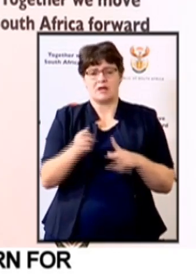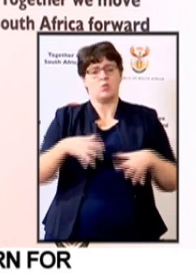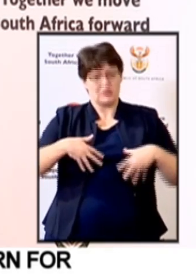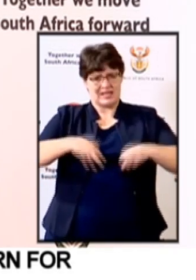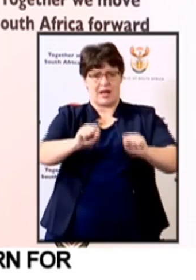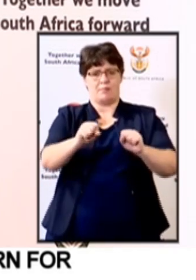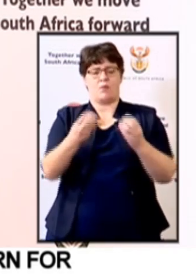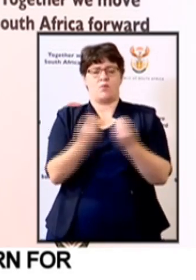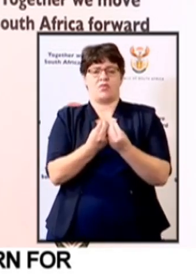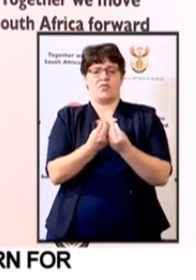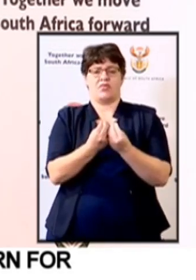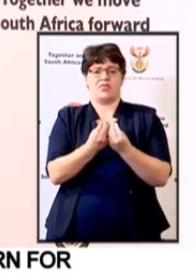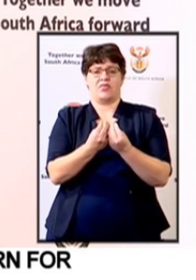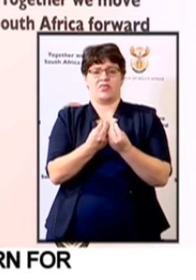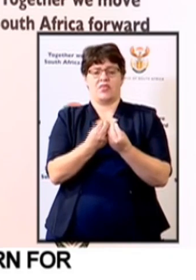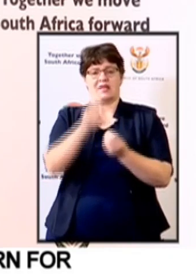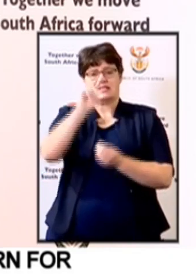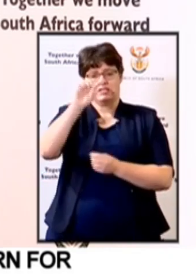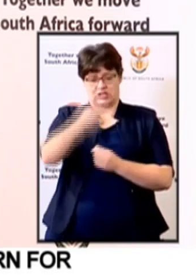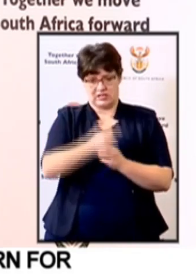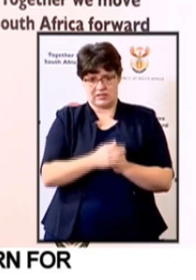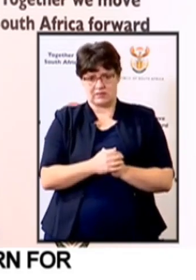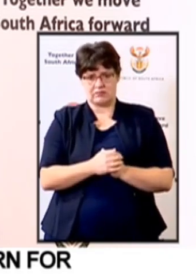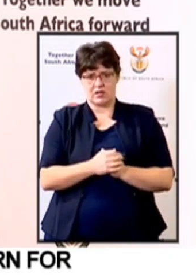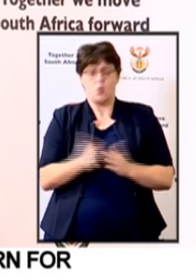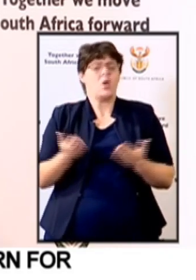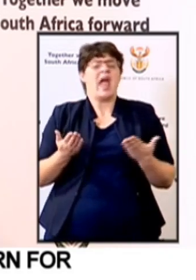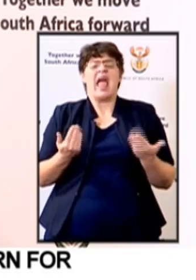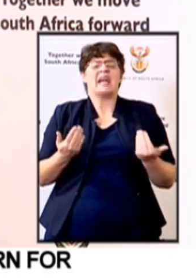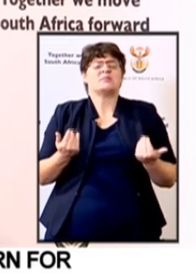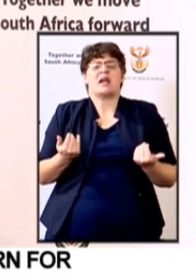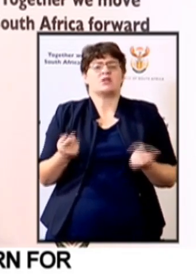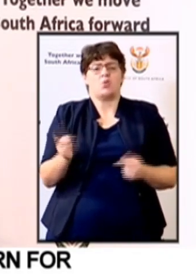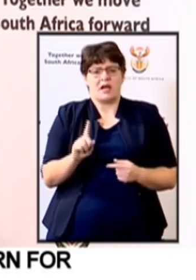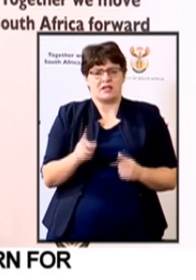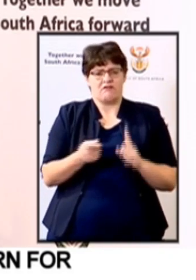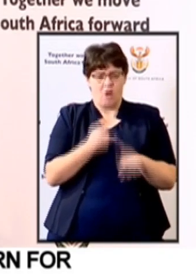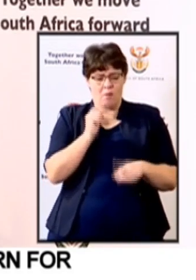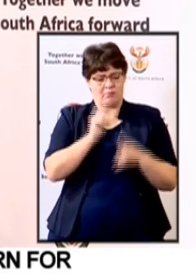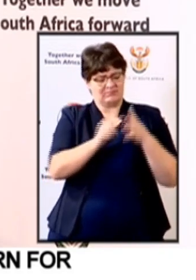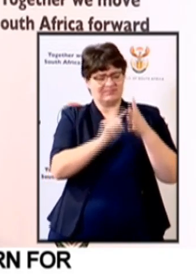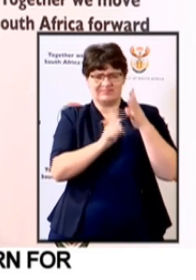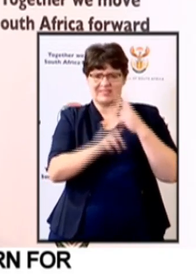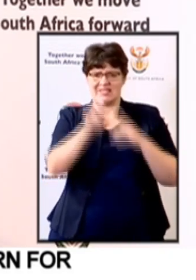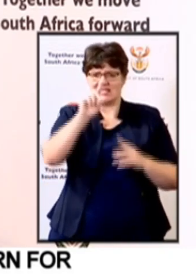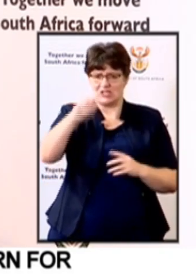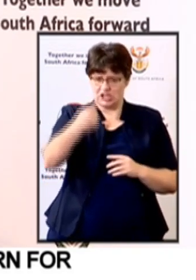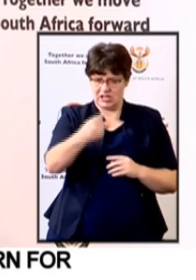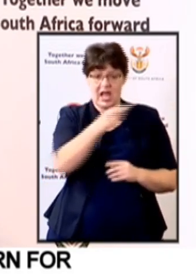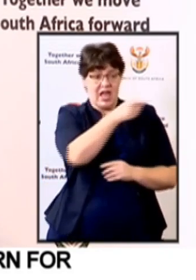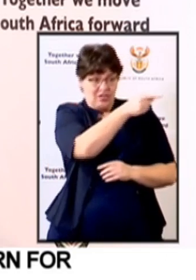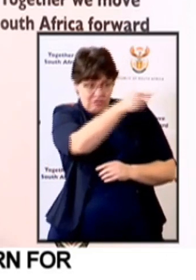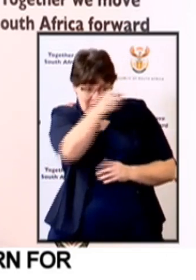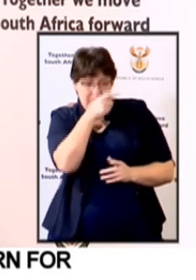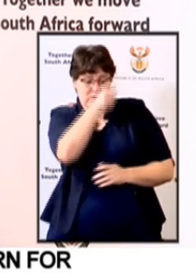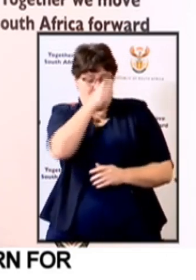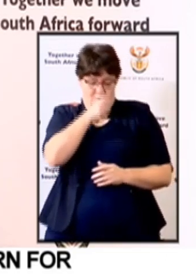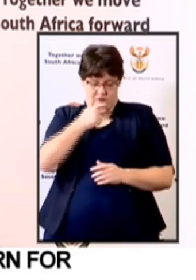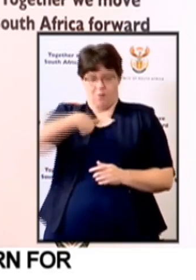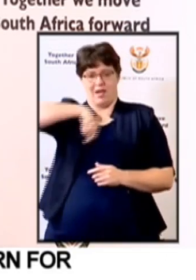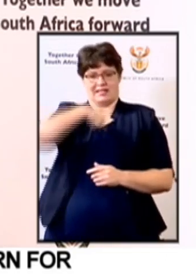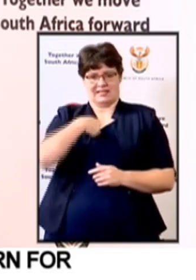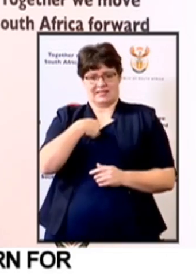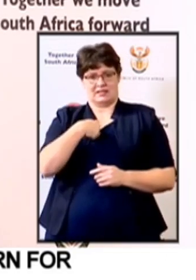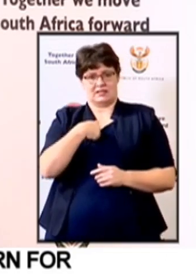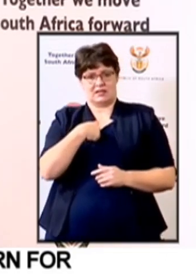the matter with the DG. What we are expecting today, Minister, from the DGs is also to confirm with us their plans.